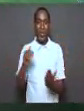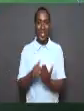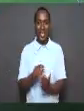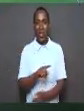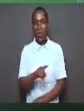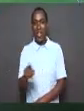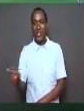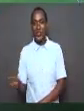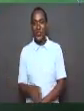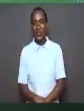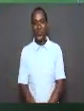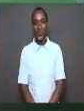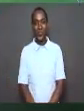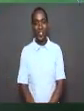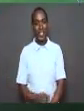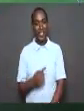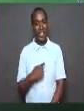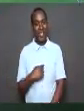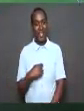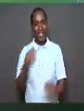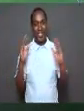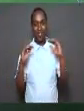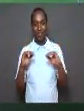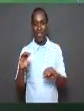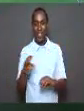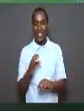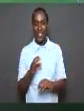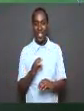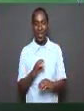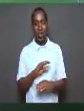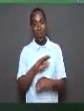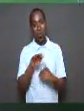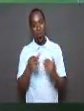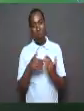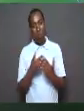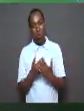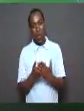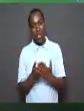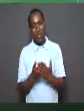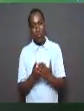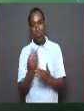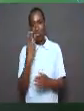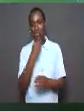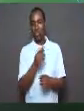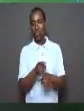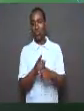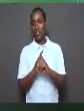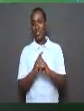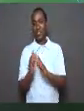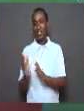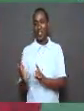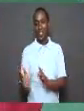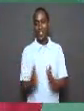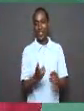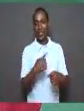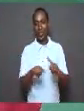Hello again, everyone. I am sure you came up with some interesting responses.